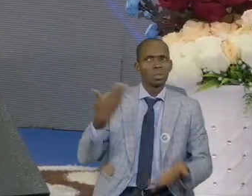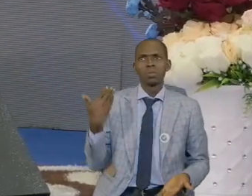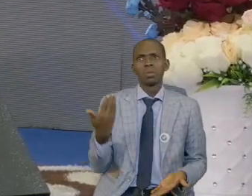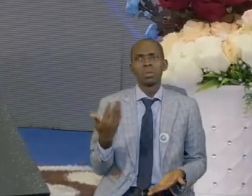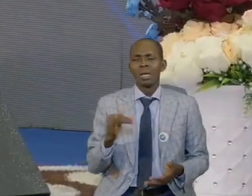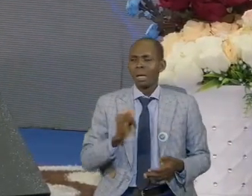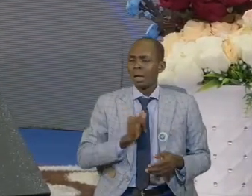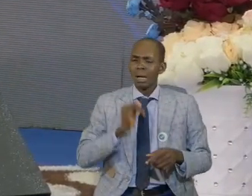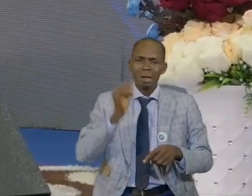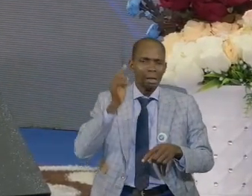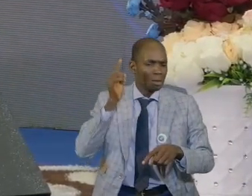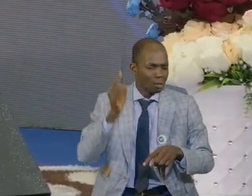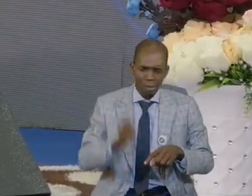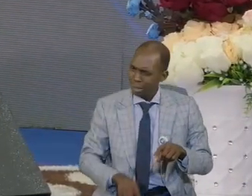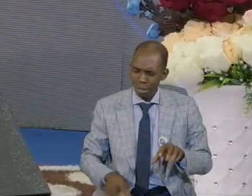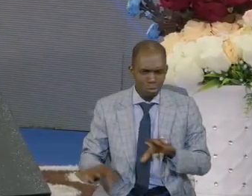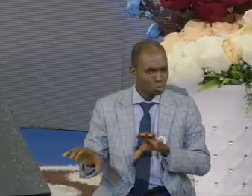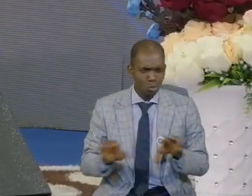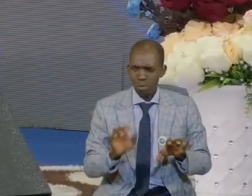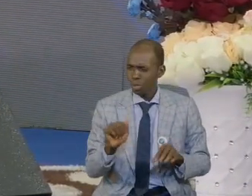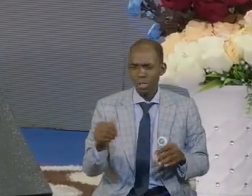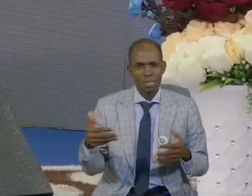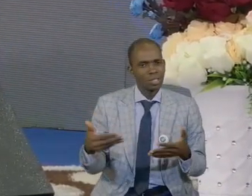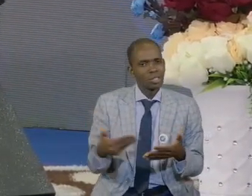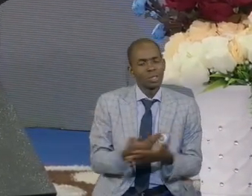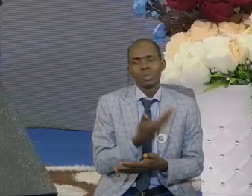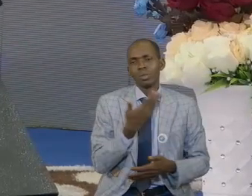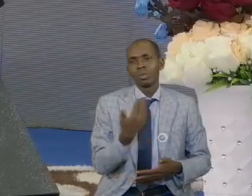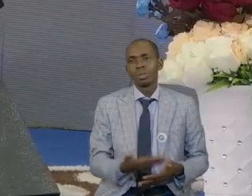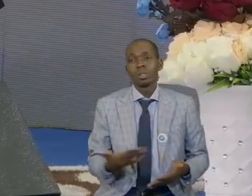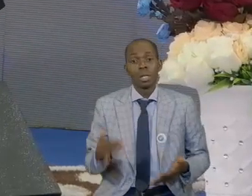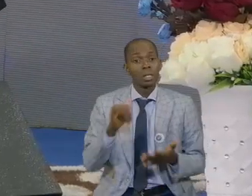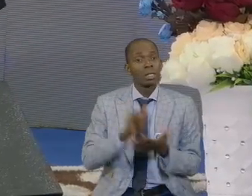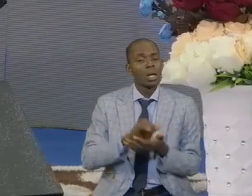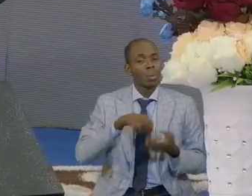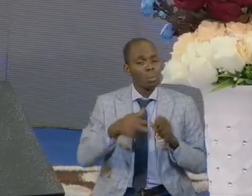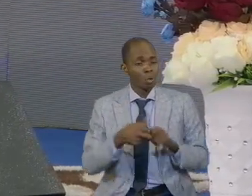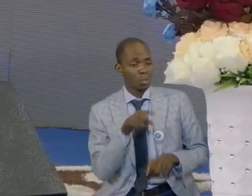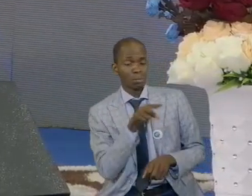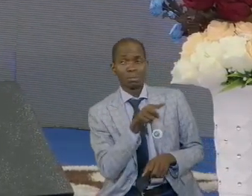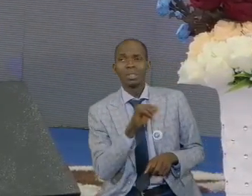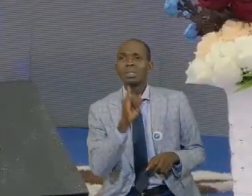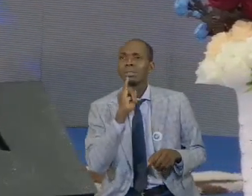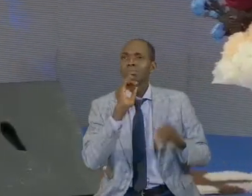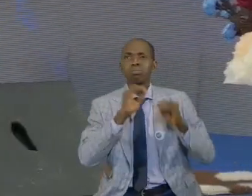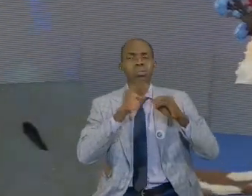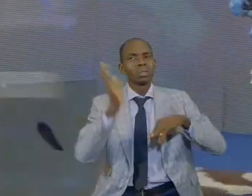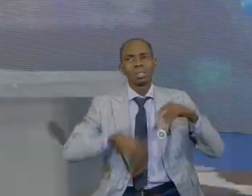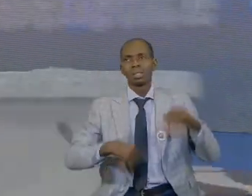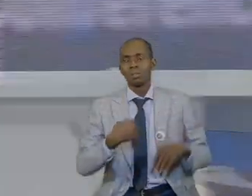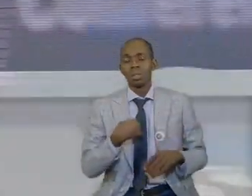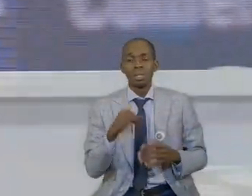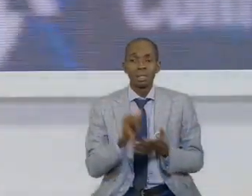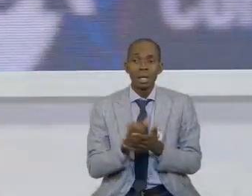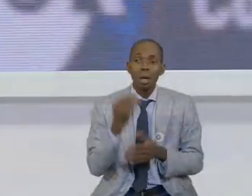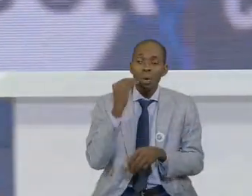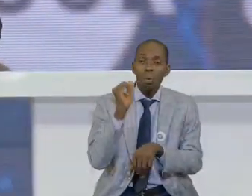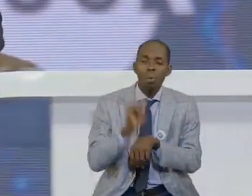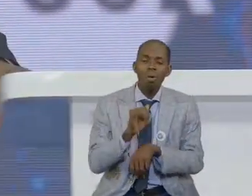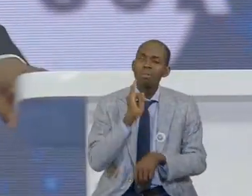do a new thing. That problem is beyond me. That assignment is beyond